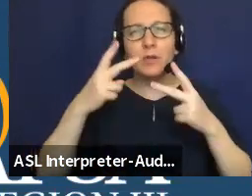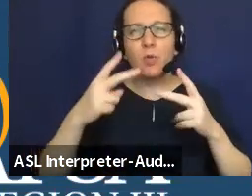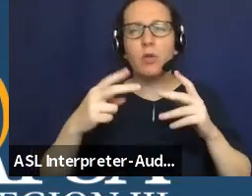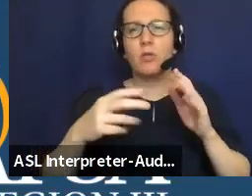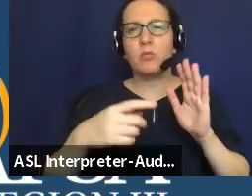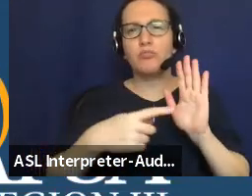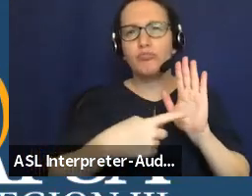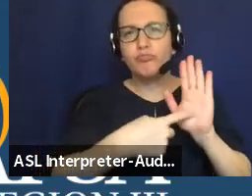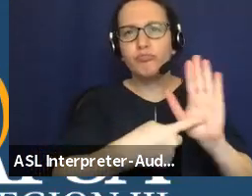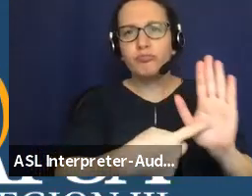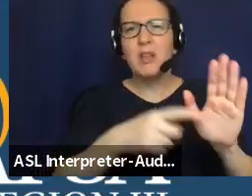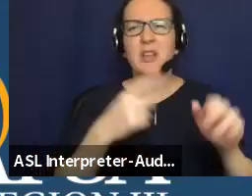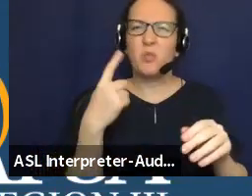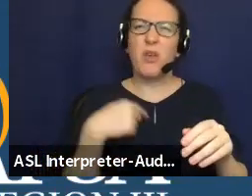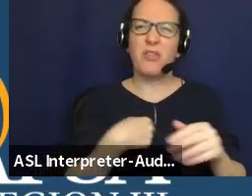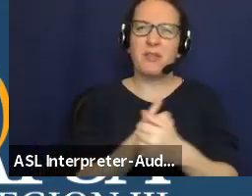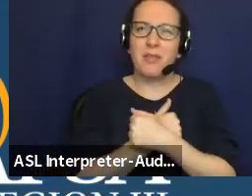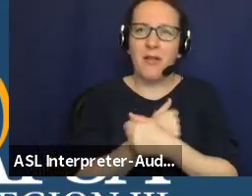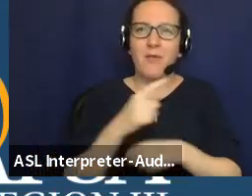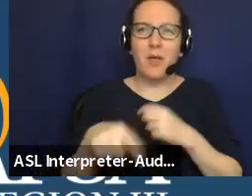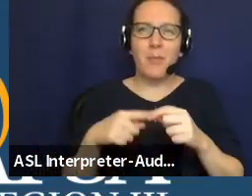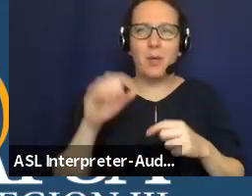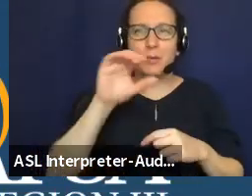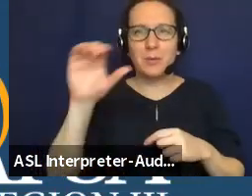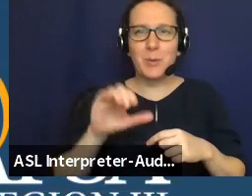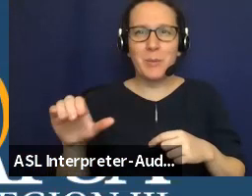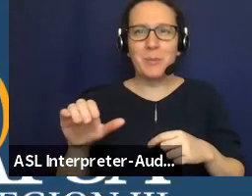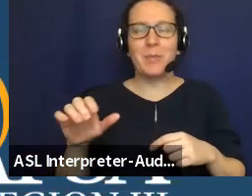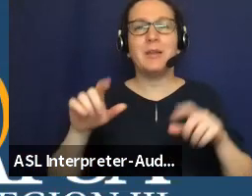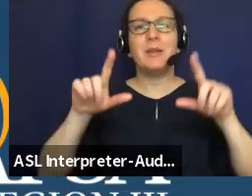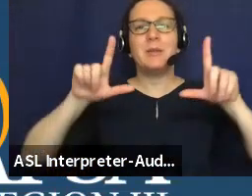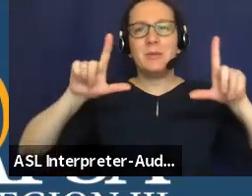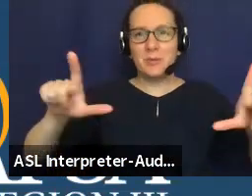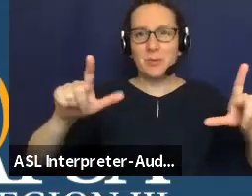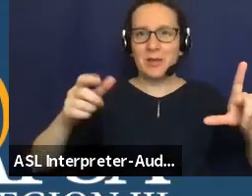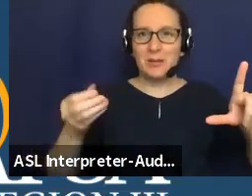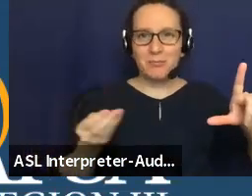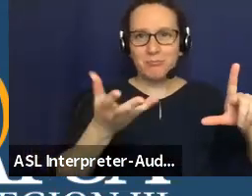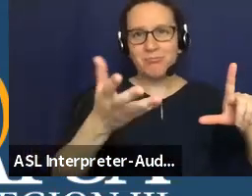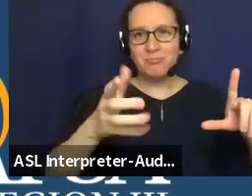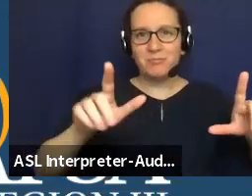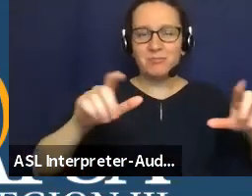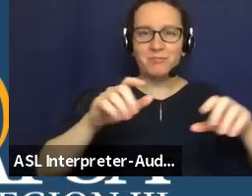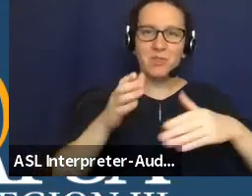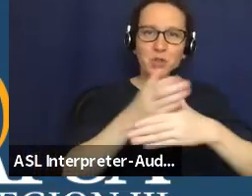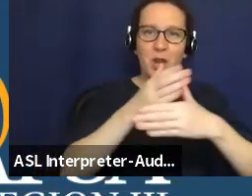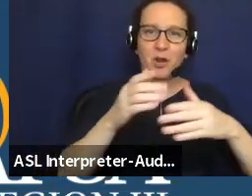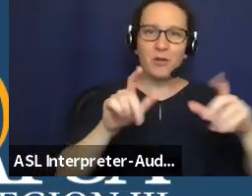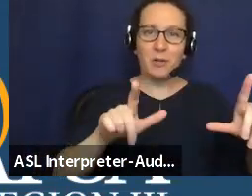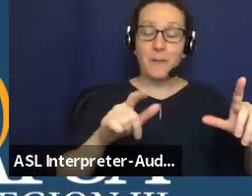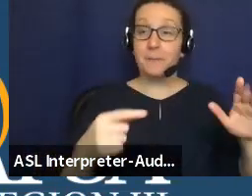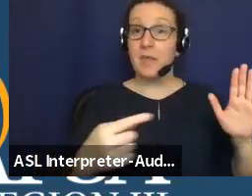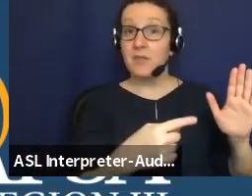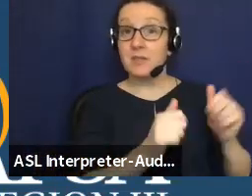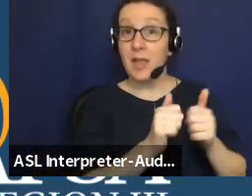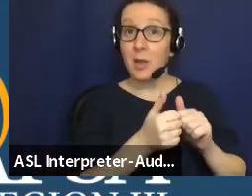love about Zoom is doing that screen share where I can say, okay, yeah, this is how you search for a program, or this is how you apply